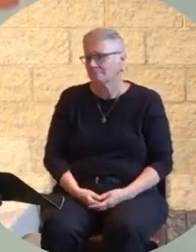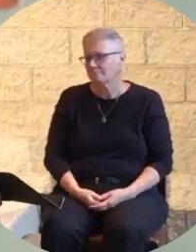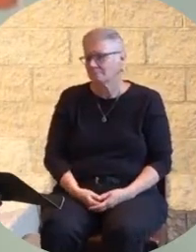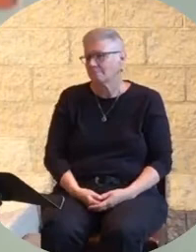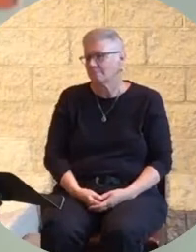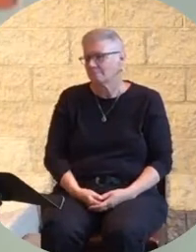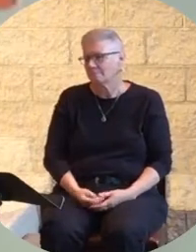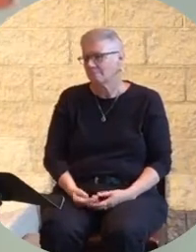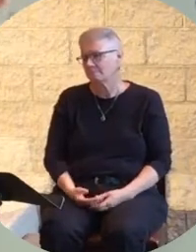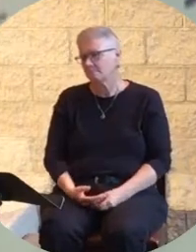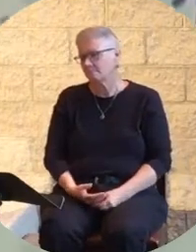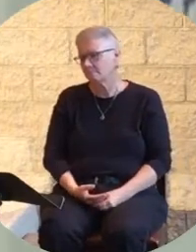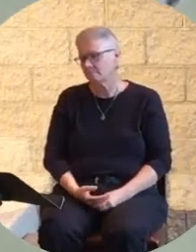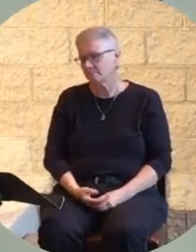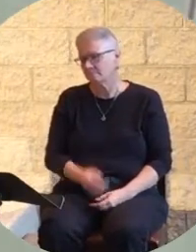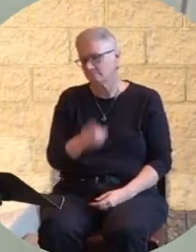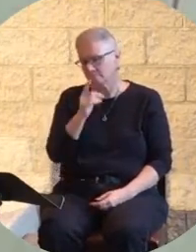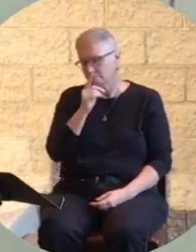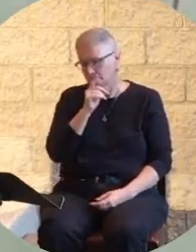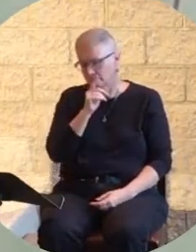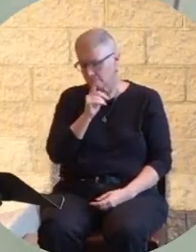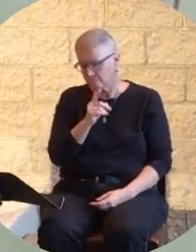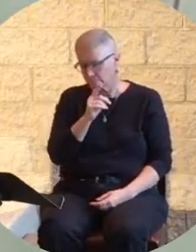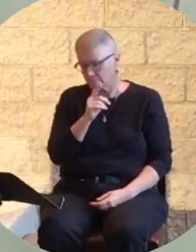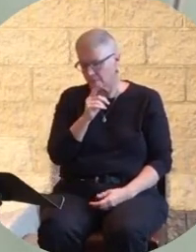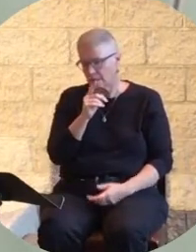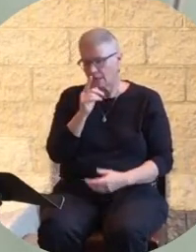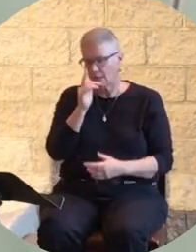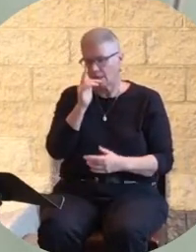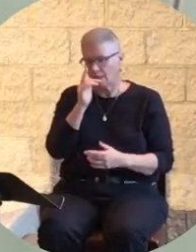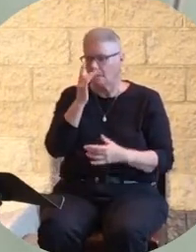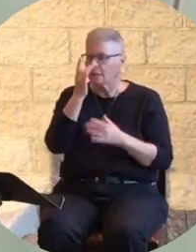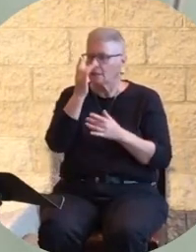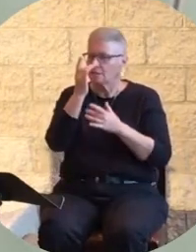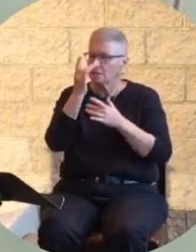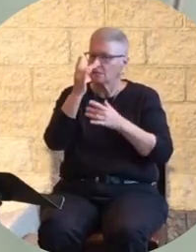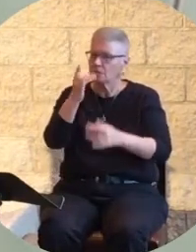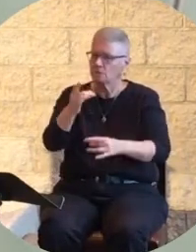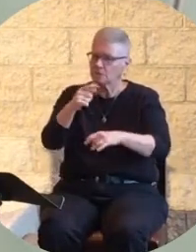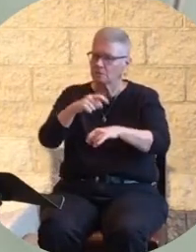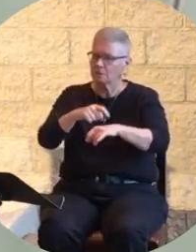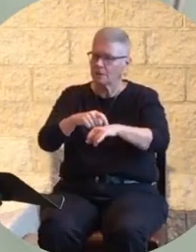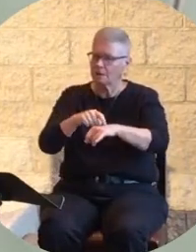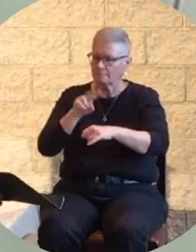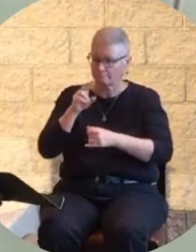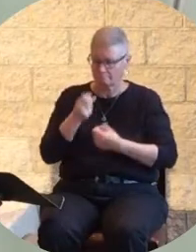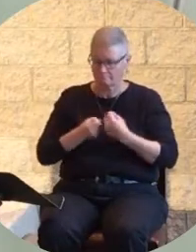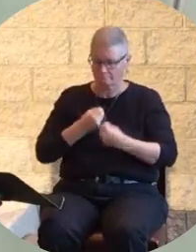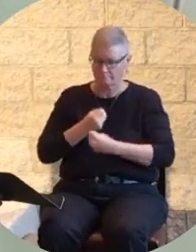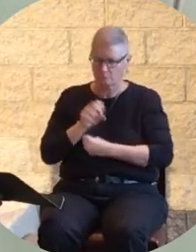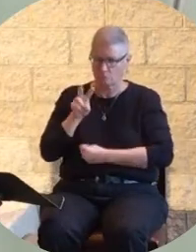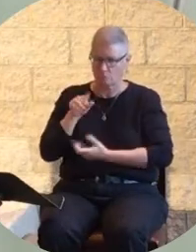It's been a very interesting time since 2000.